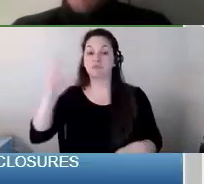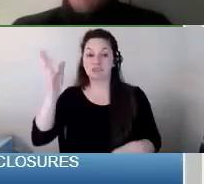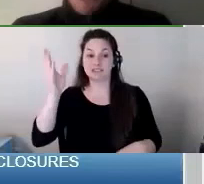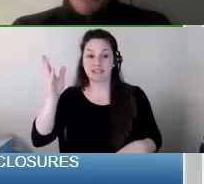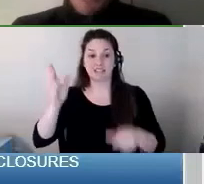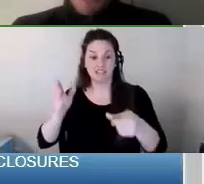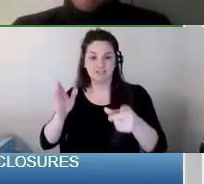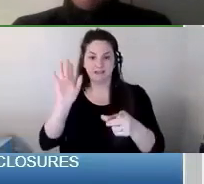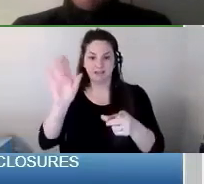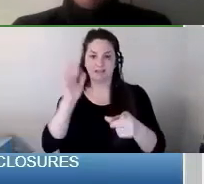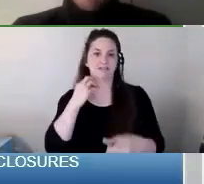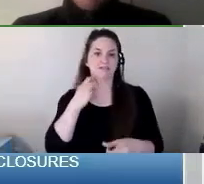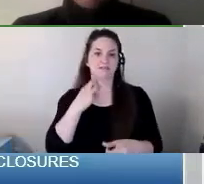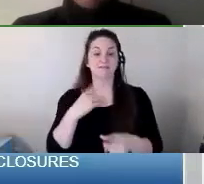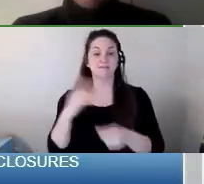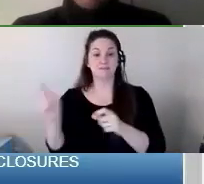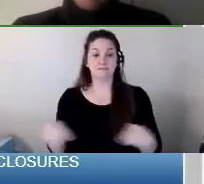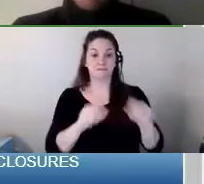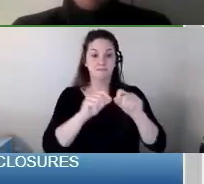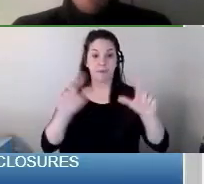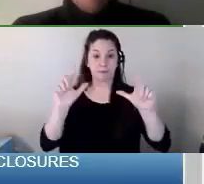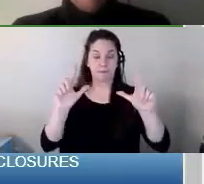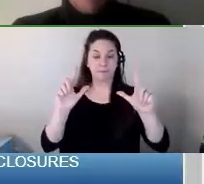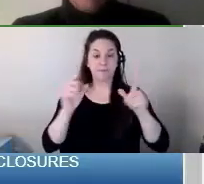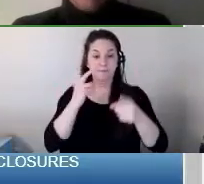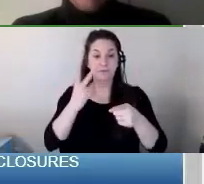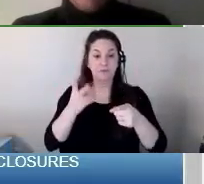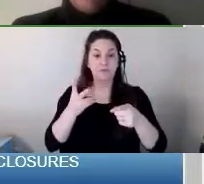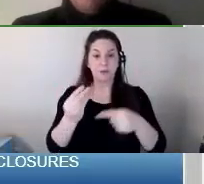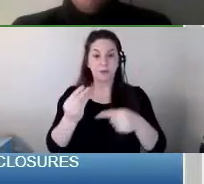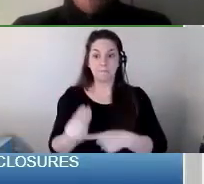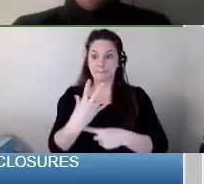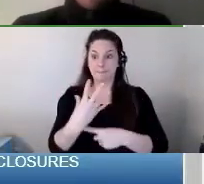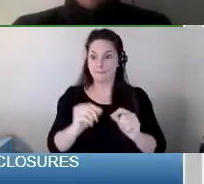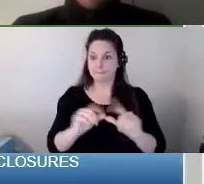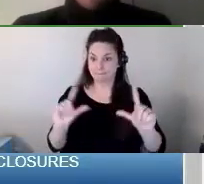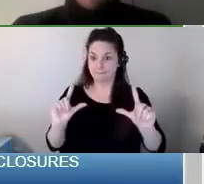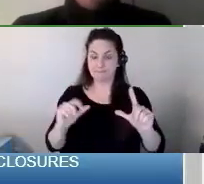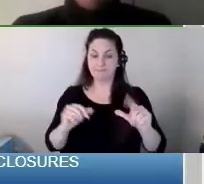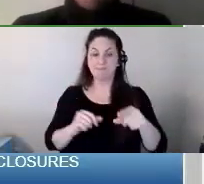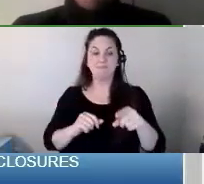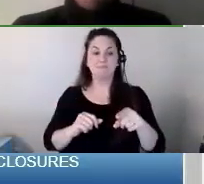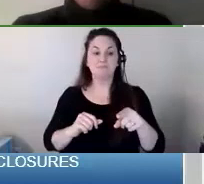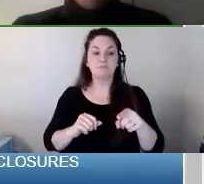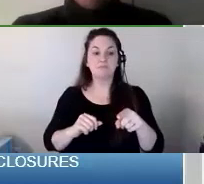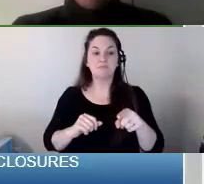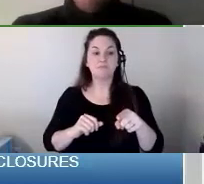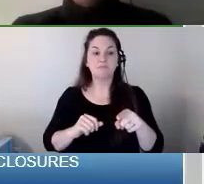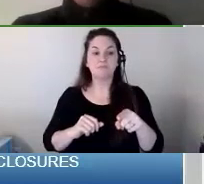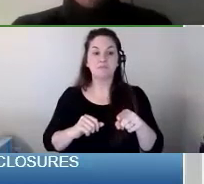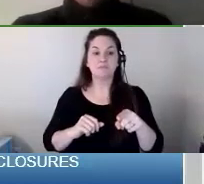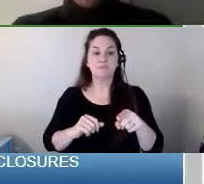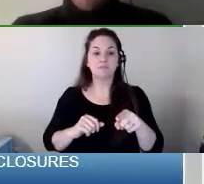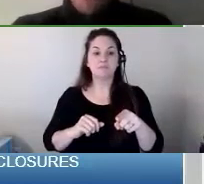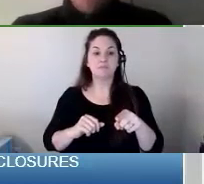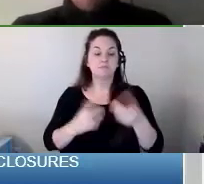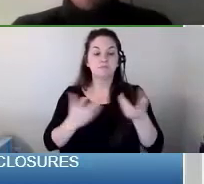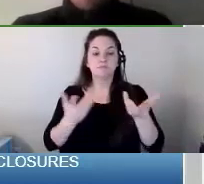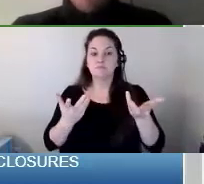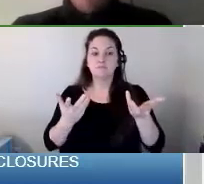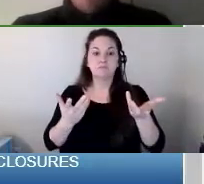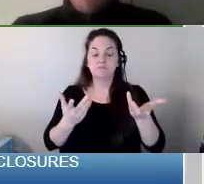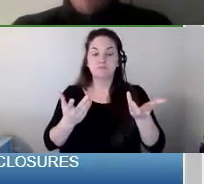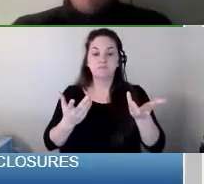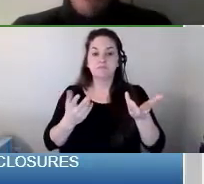that. It brings up a pop-up where all we can do in